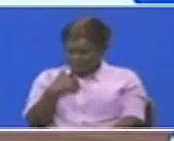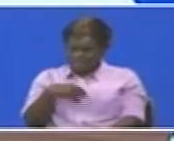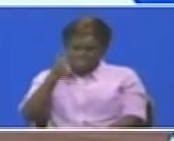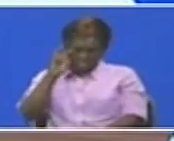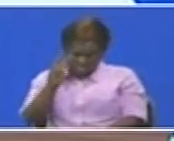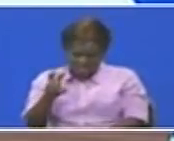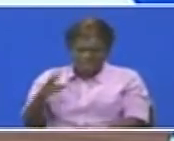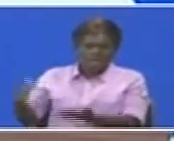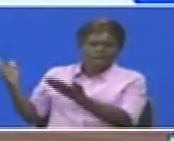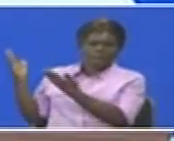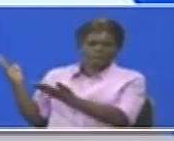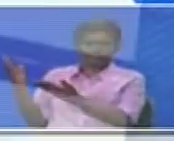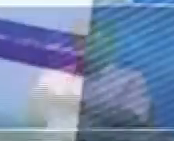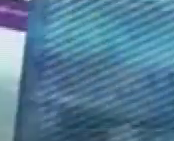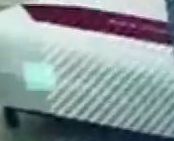look.